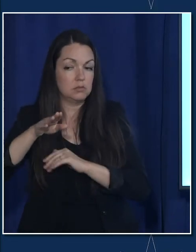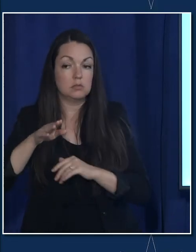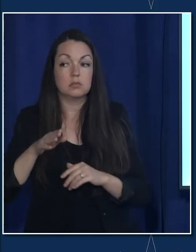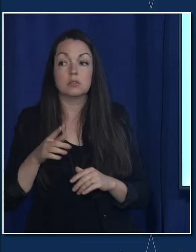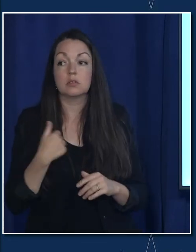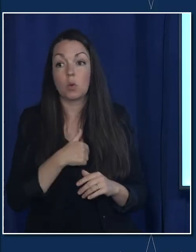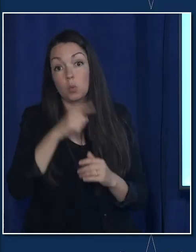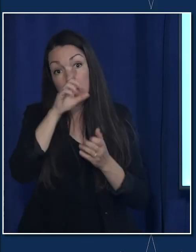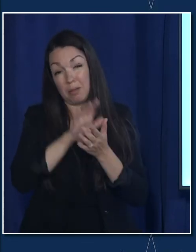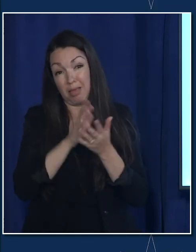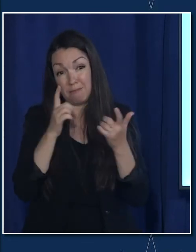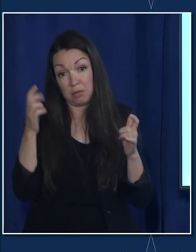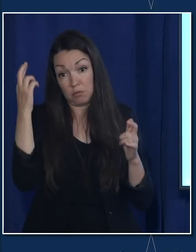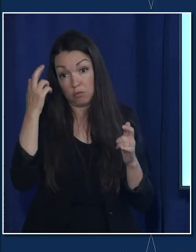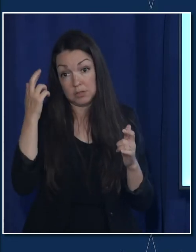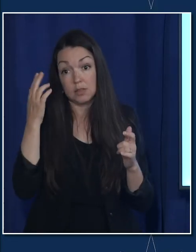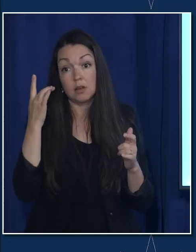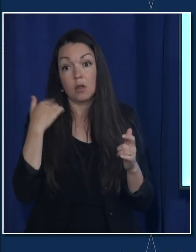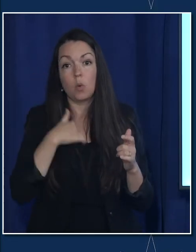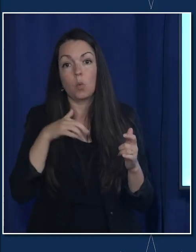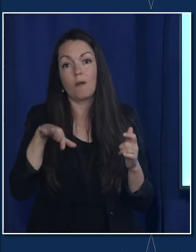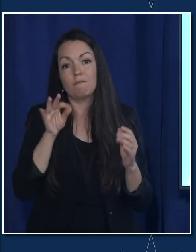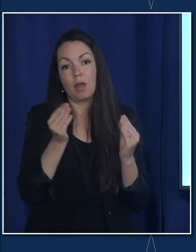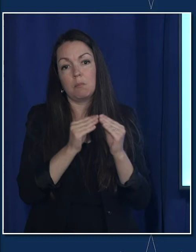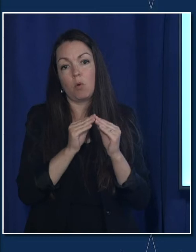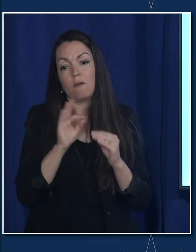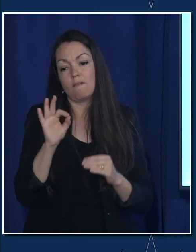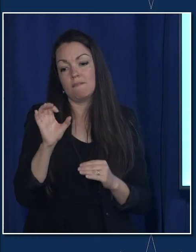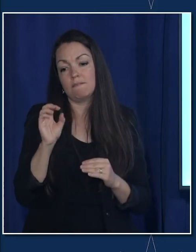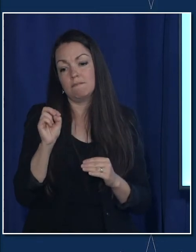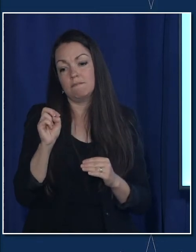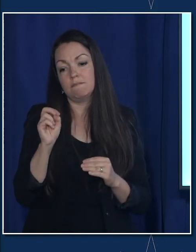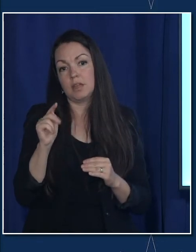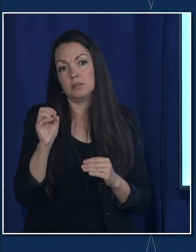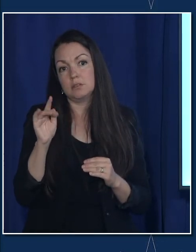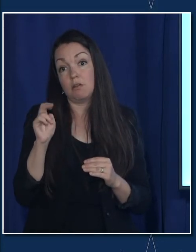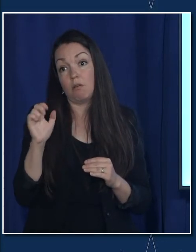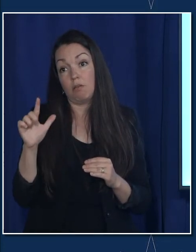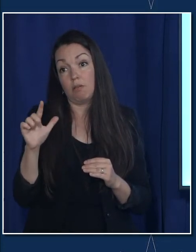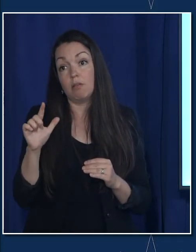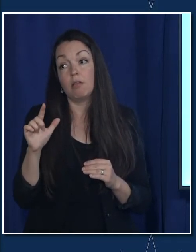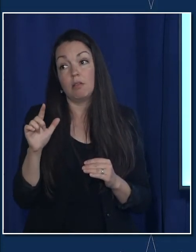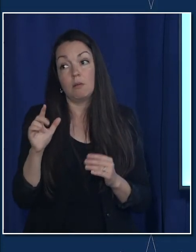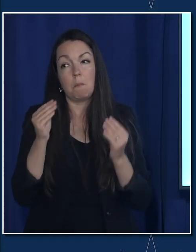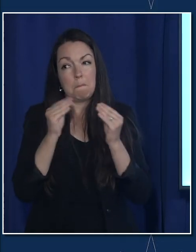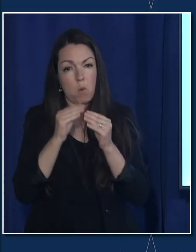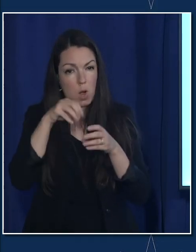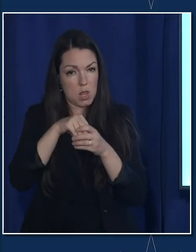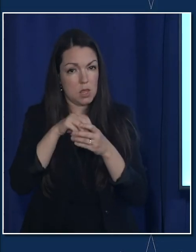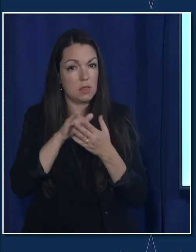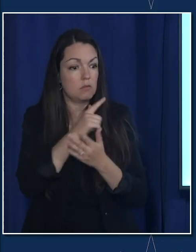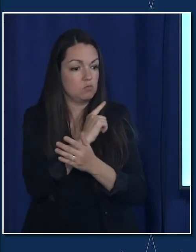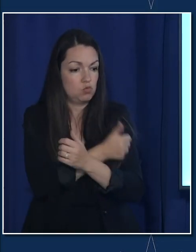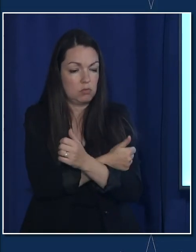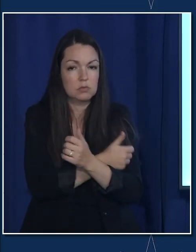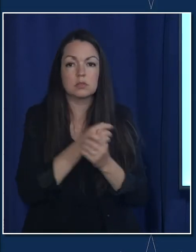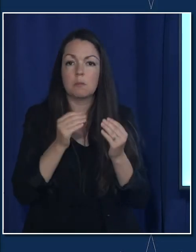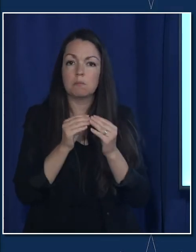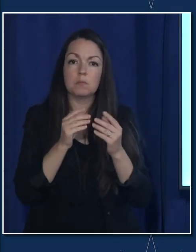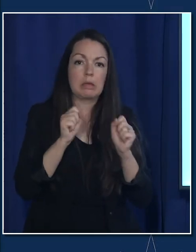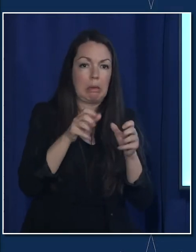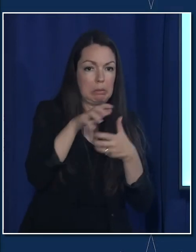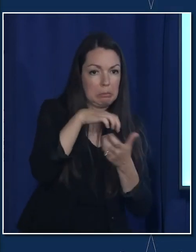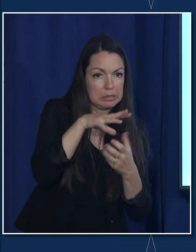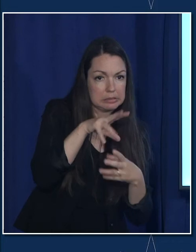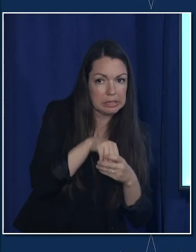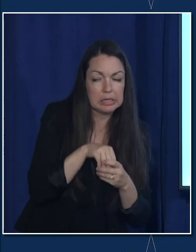is that we're finding much more fentanyl in the drug supply. Fentanyl is a highly potent opioid, so it can be mixed in with heroin, et